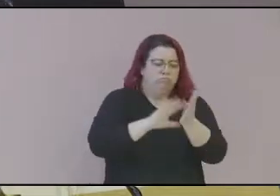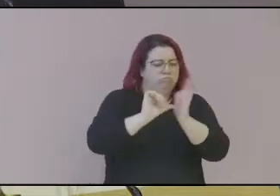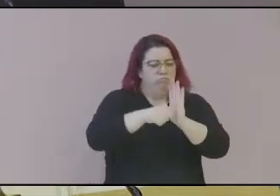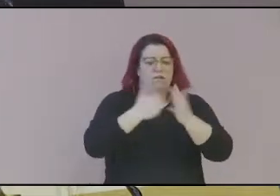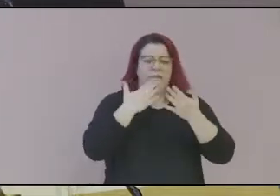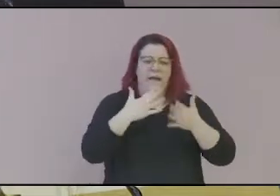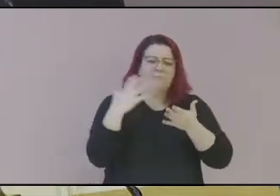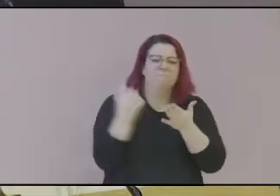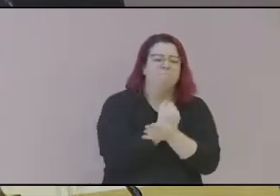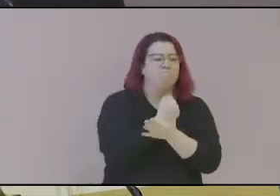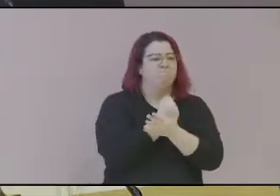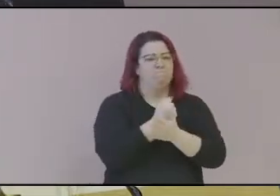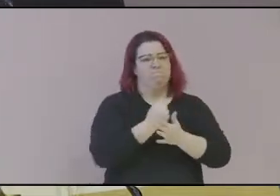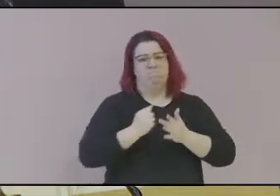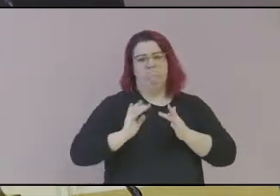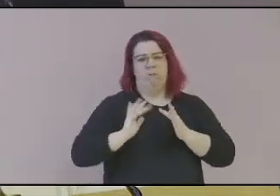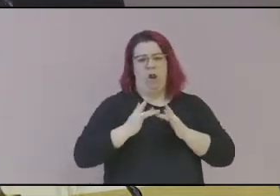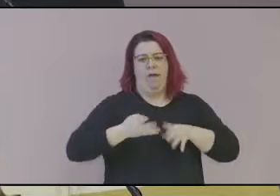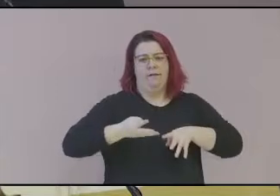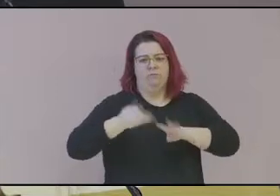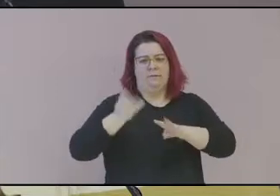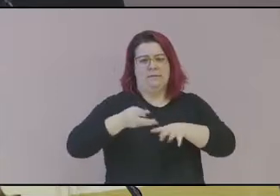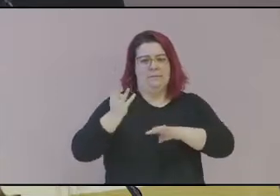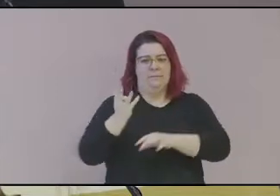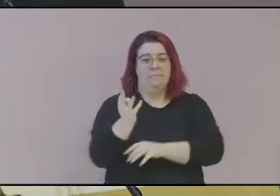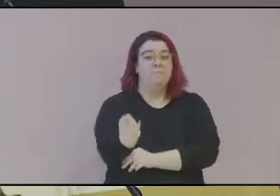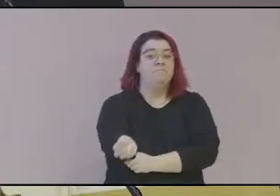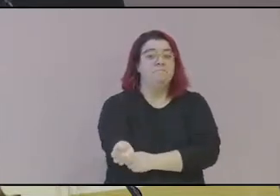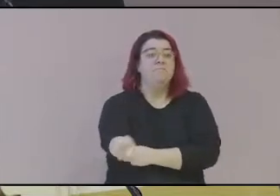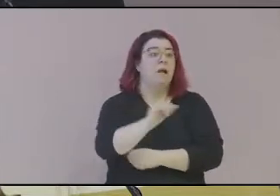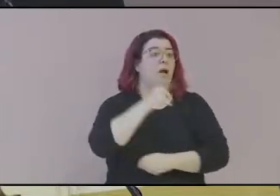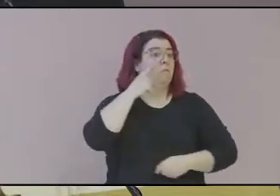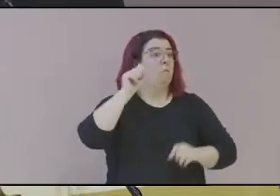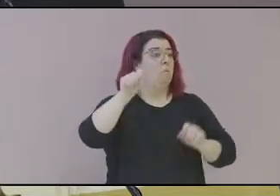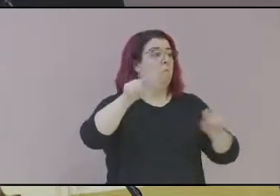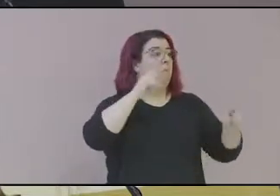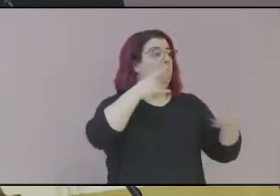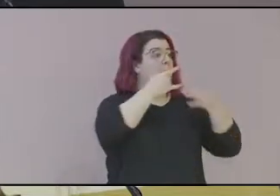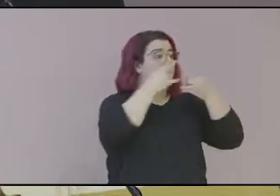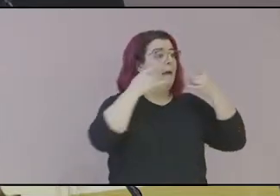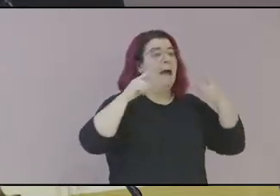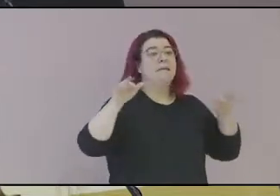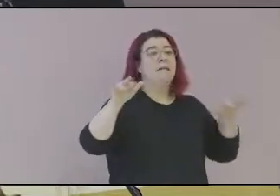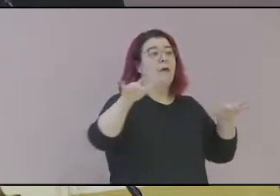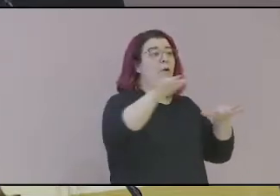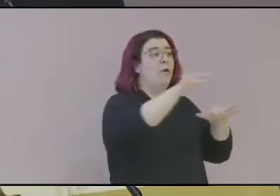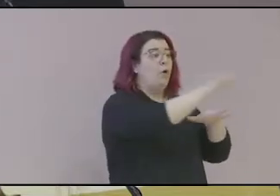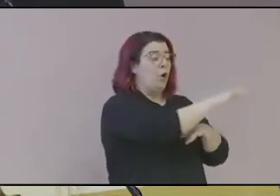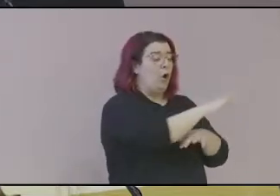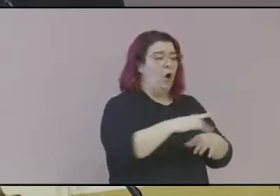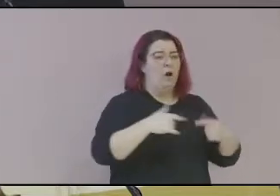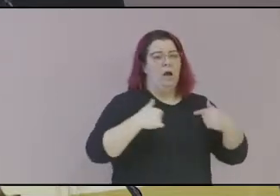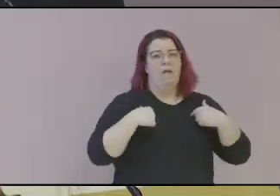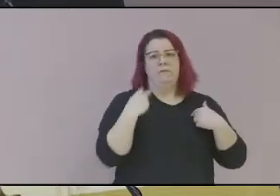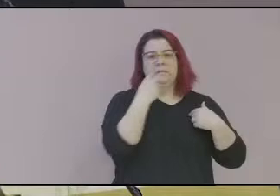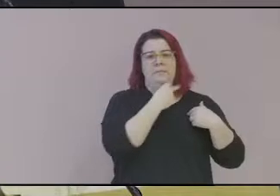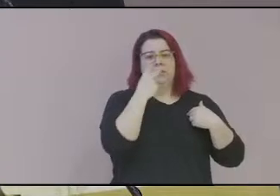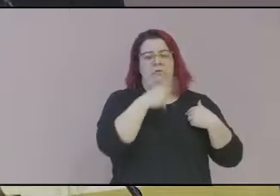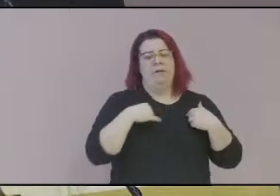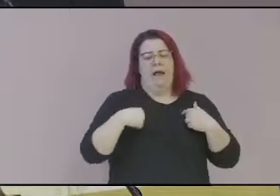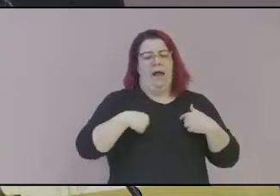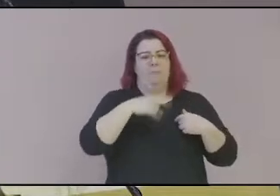in person. I note that there's masks around the room in boxes. I'm not wearing one for speech reading purposes as I